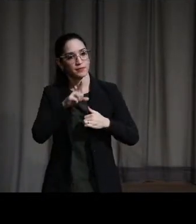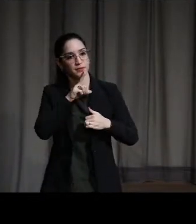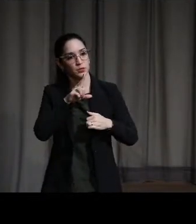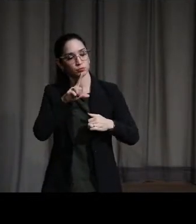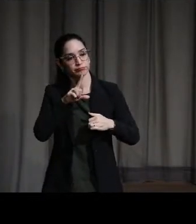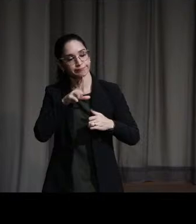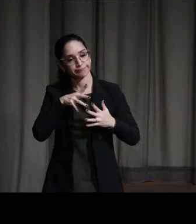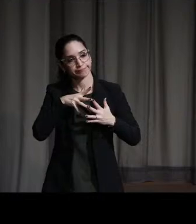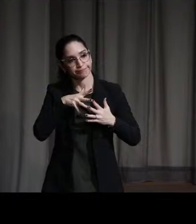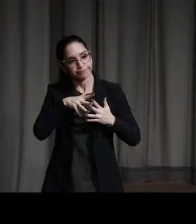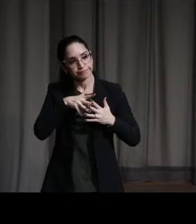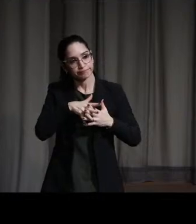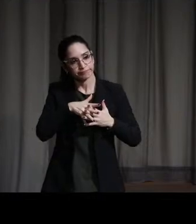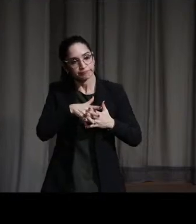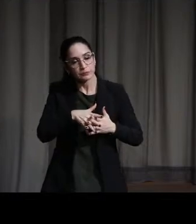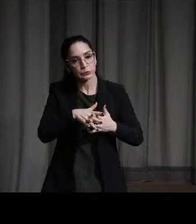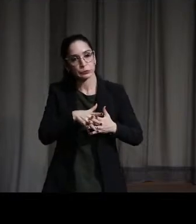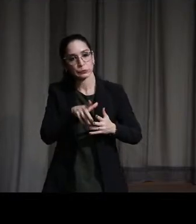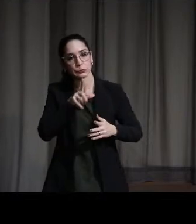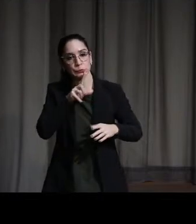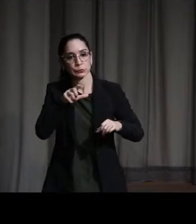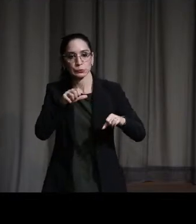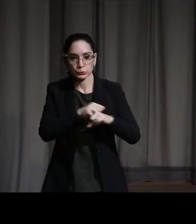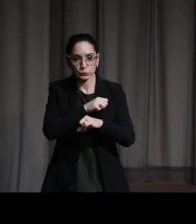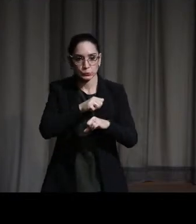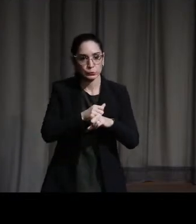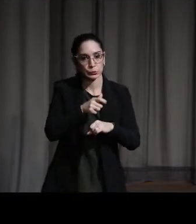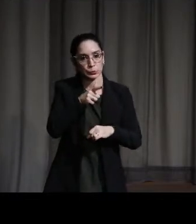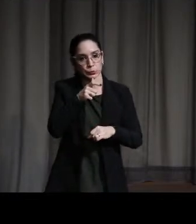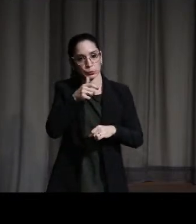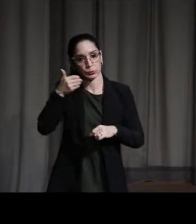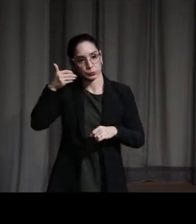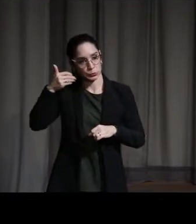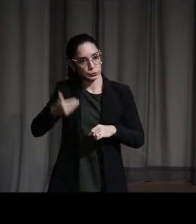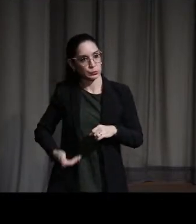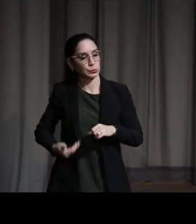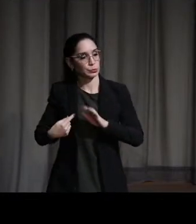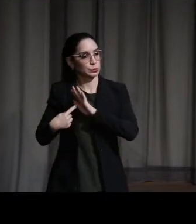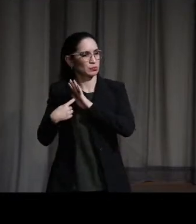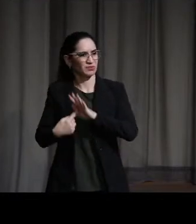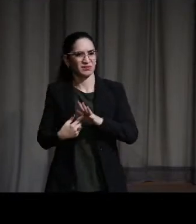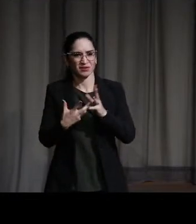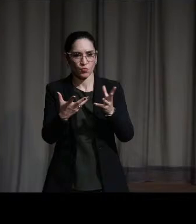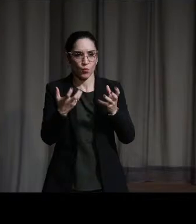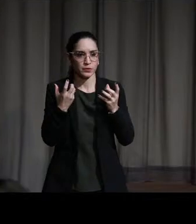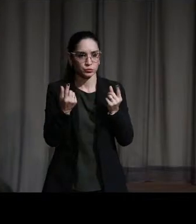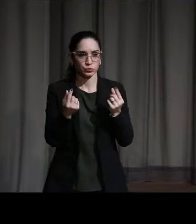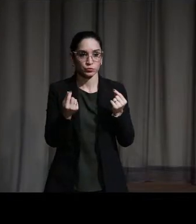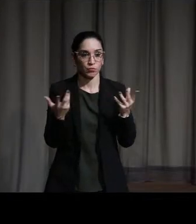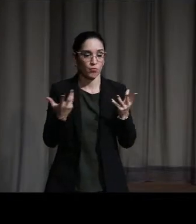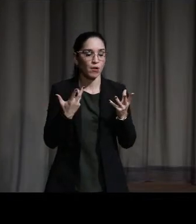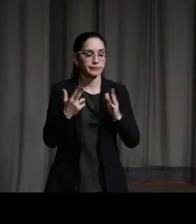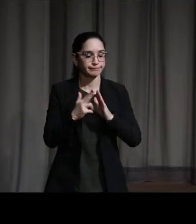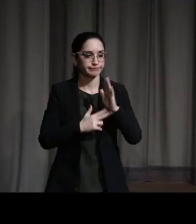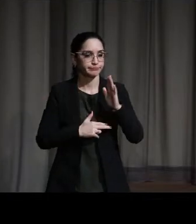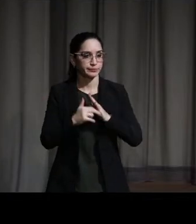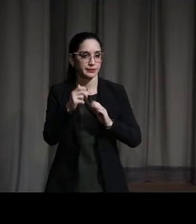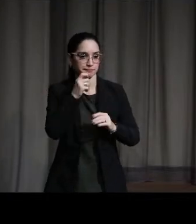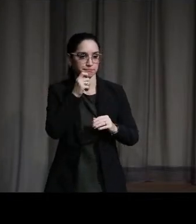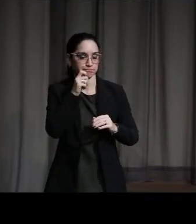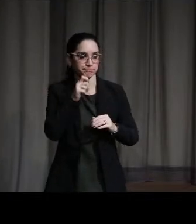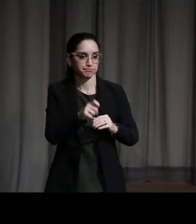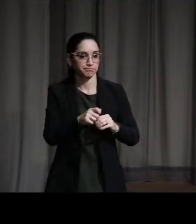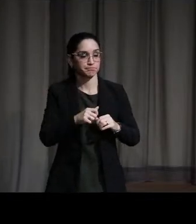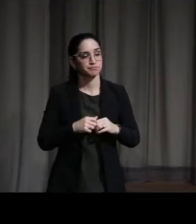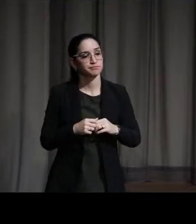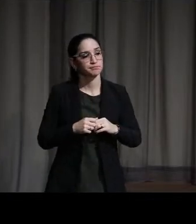is and what he wants to do as an artist. He wants to paint. Yes, and you know, I do think that there was also